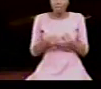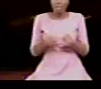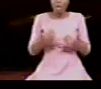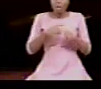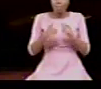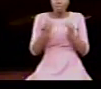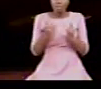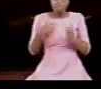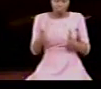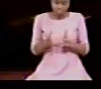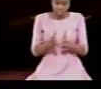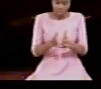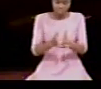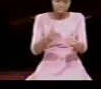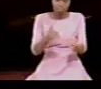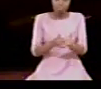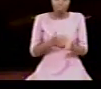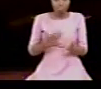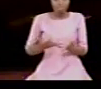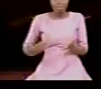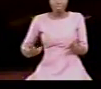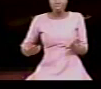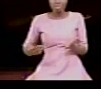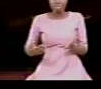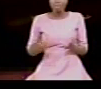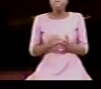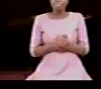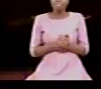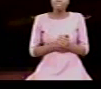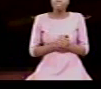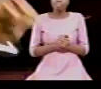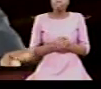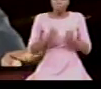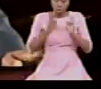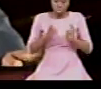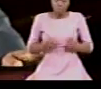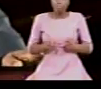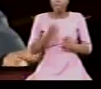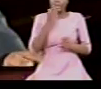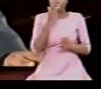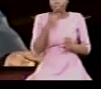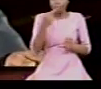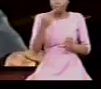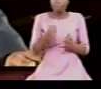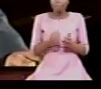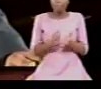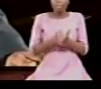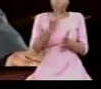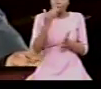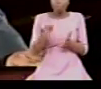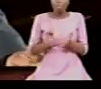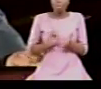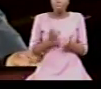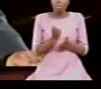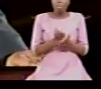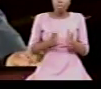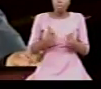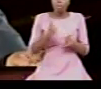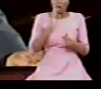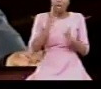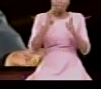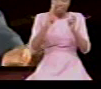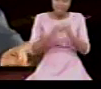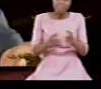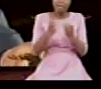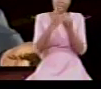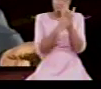it down to material, to cash or kind, humanly speaking. That's why some are very wretched in the church, because